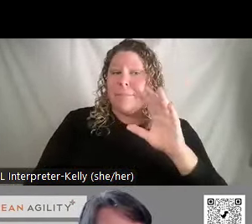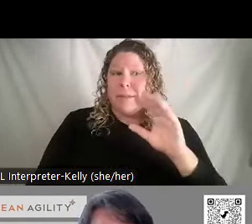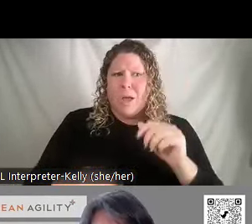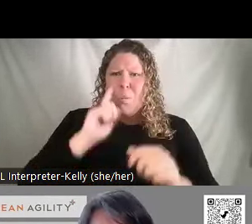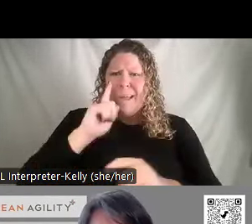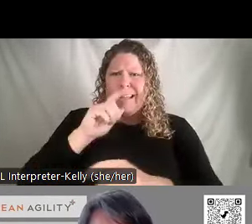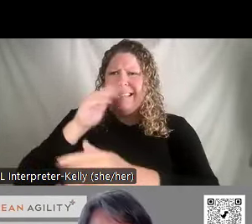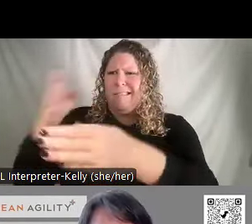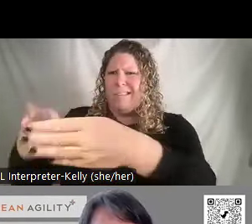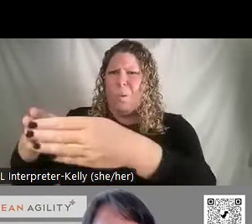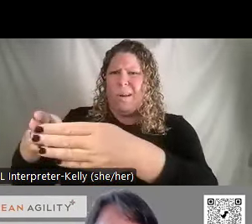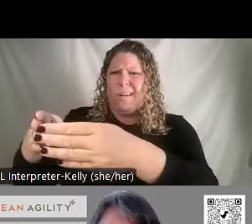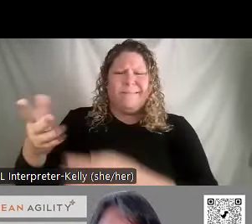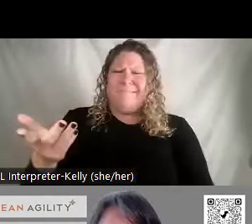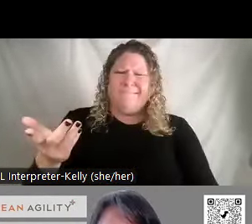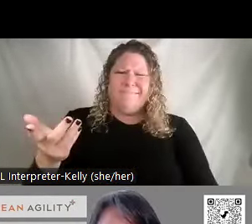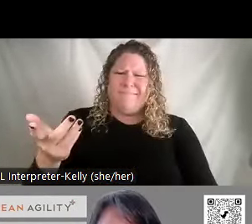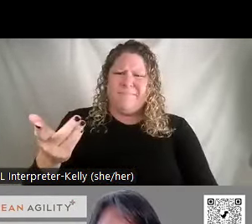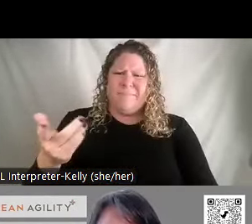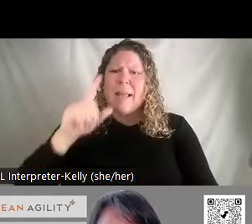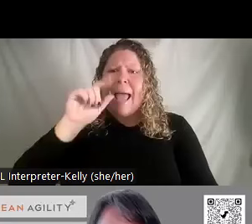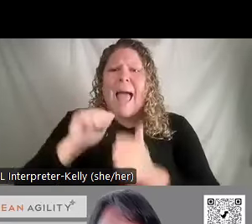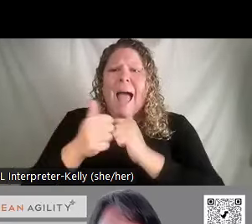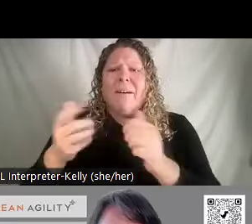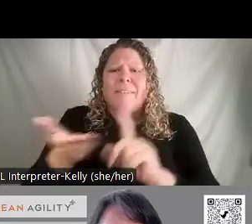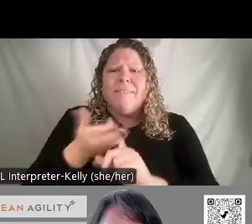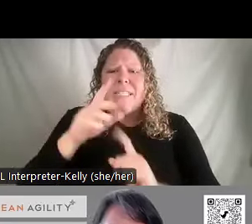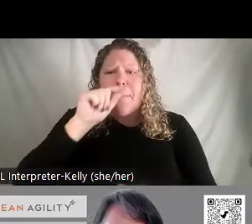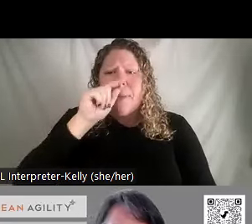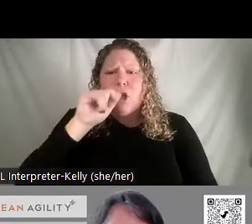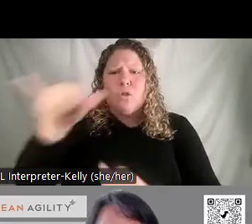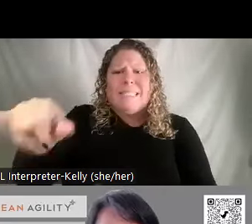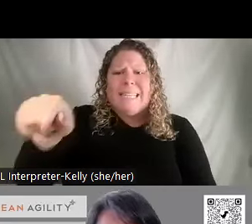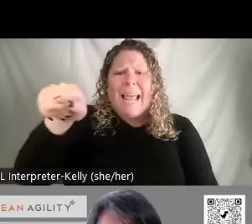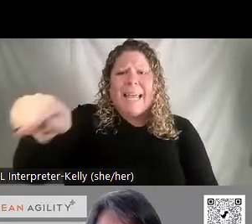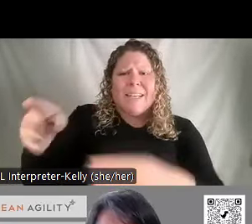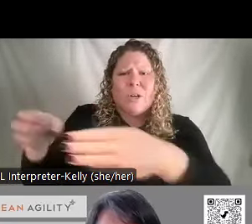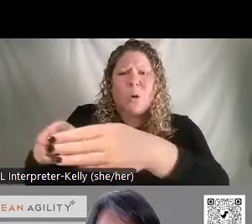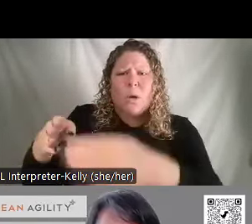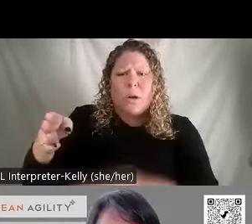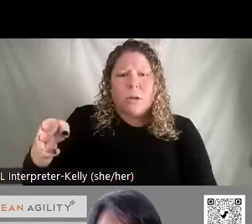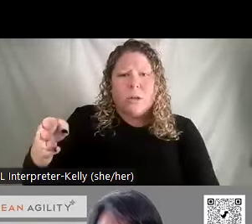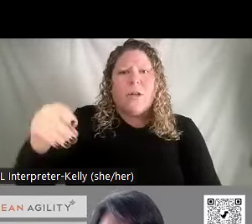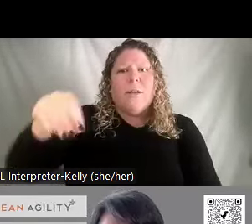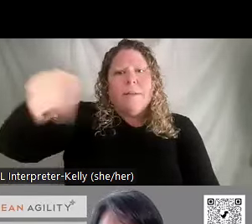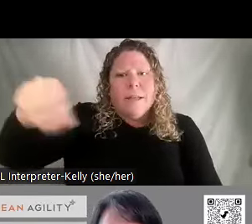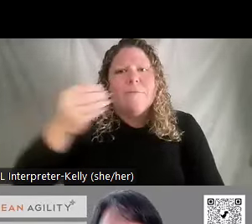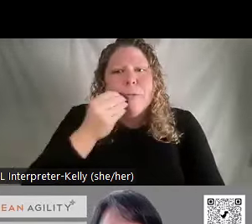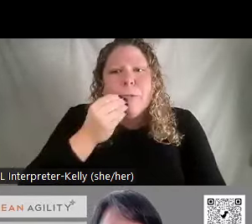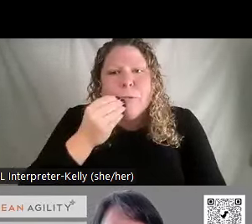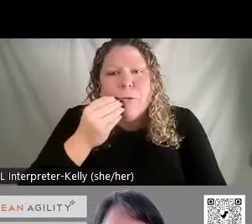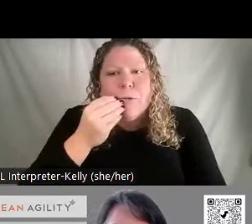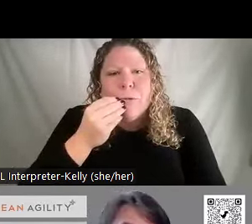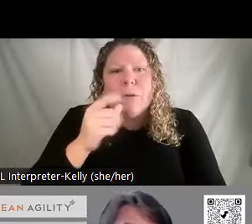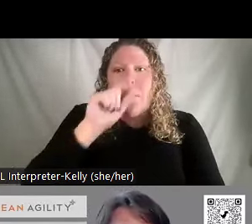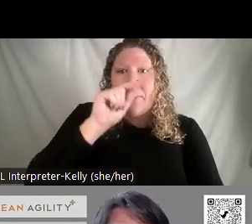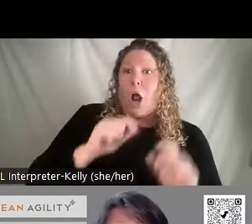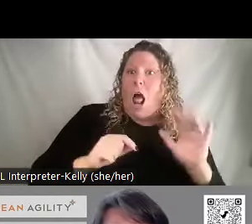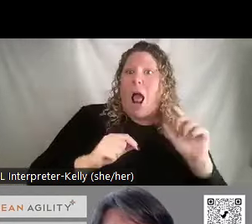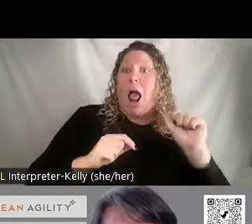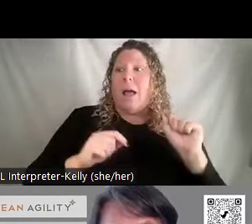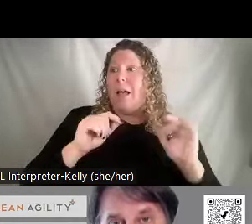there? Probably not. What would you do to get birds to go over there and stay over there? Well, you put bird seed or something that would attract them. So